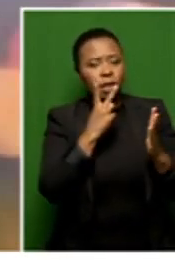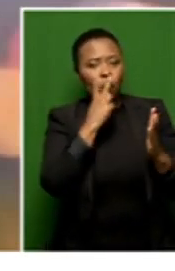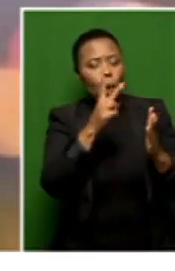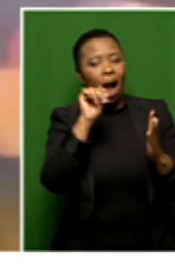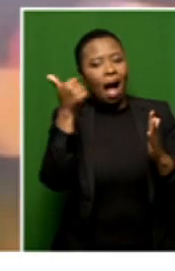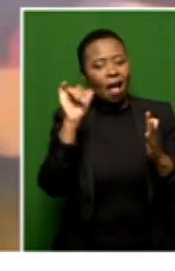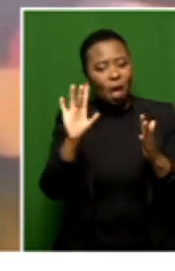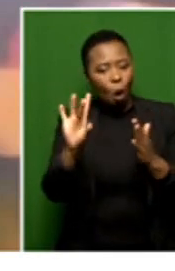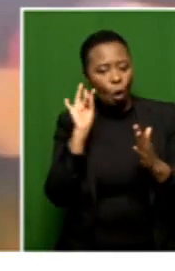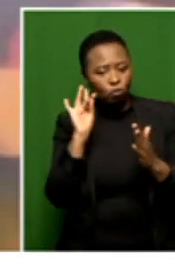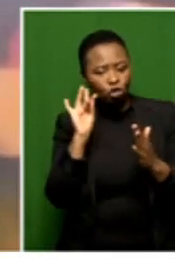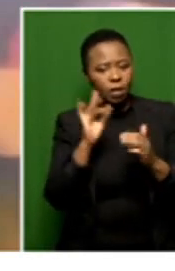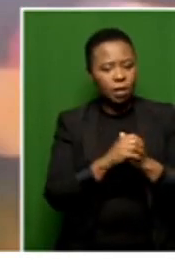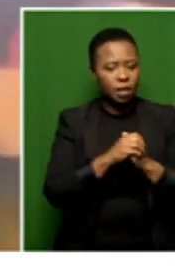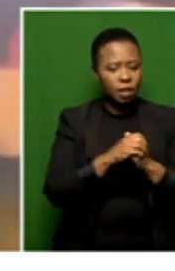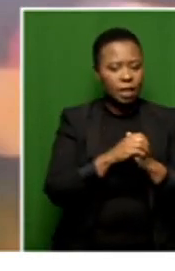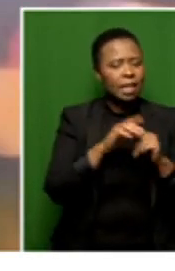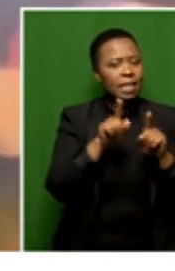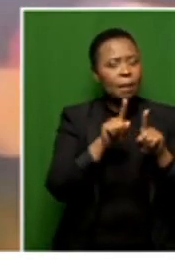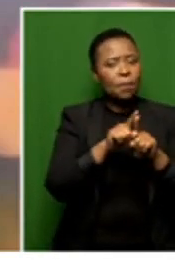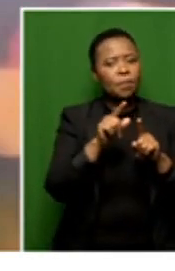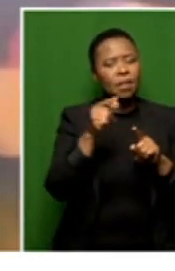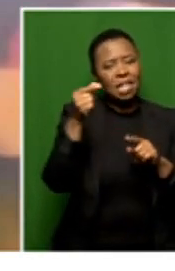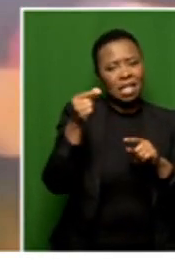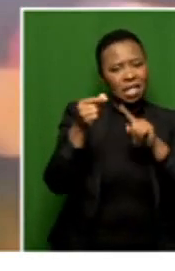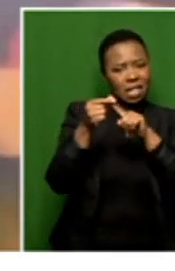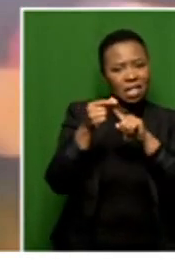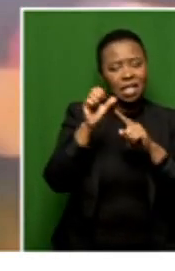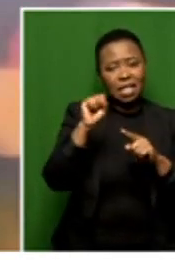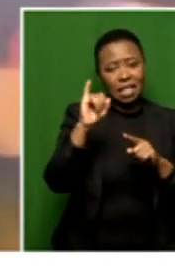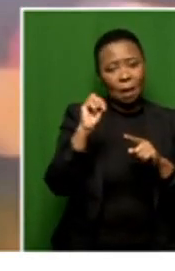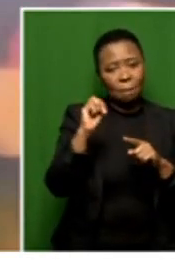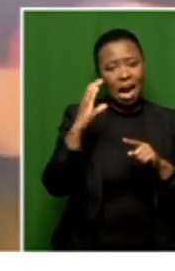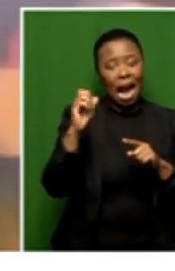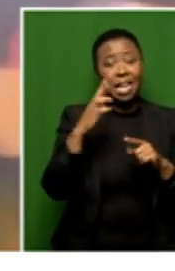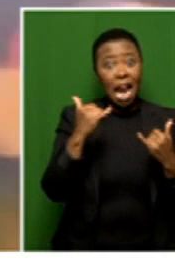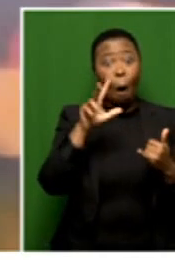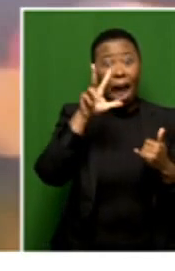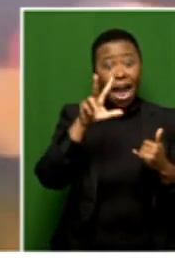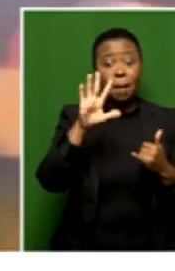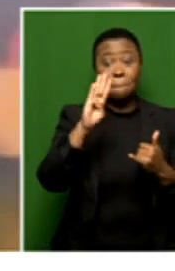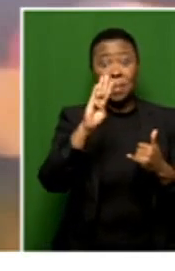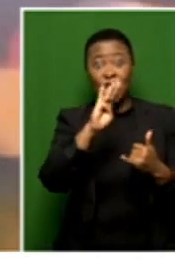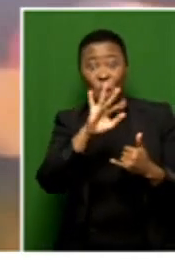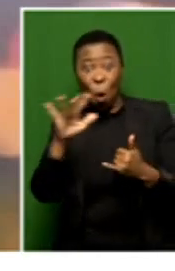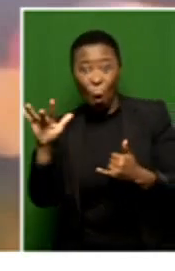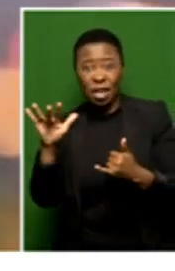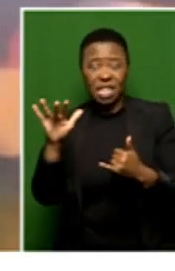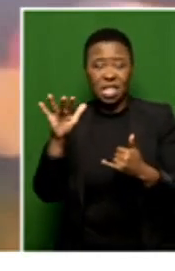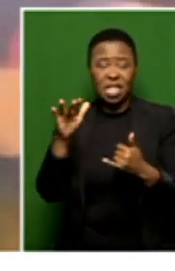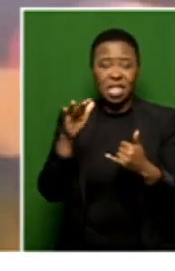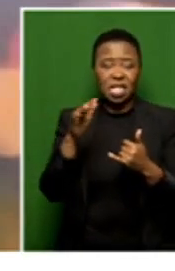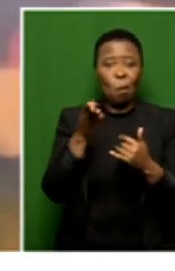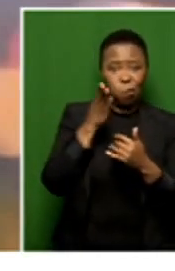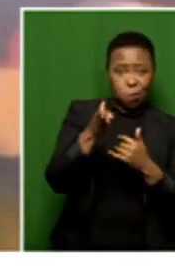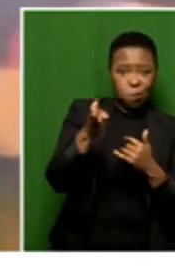adoption. We've got a majority. In fact, in terms of SIM cards, there's around 8 billion in circulation right now. So it's just the enormity and scale of